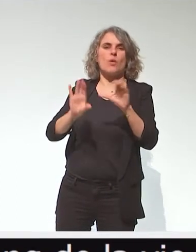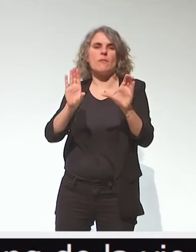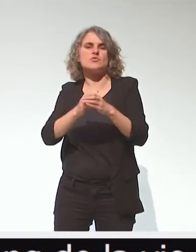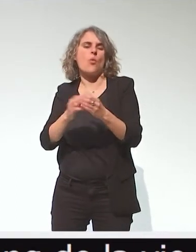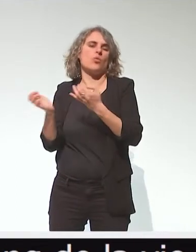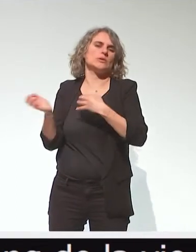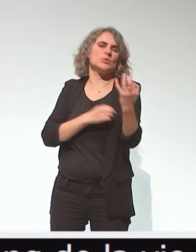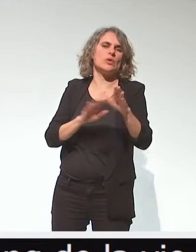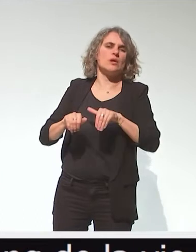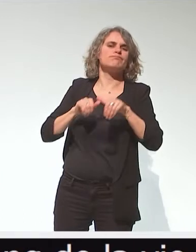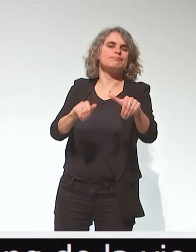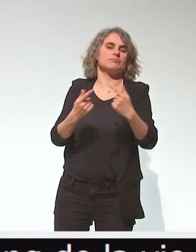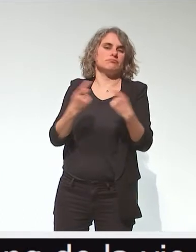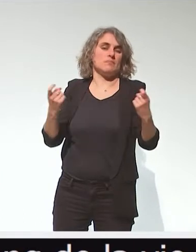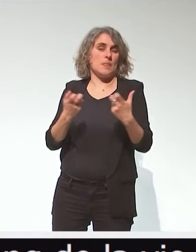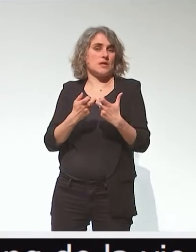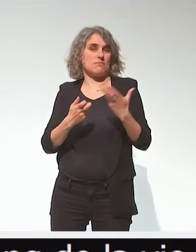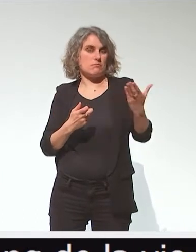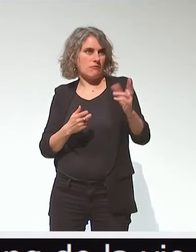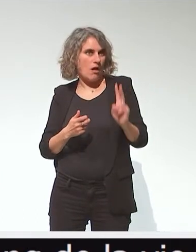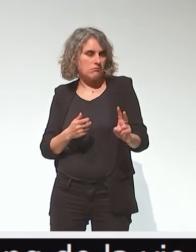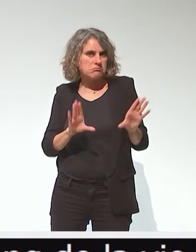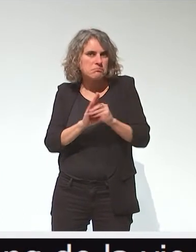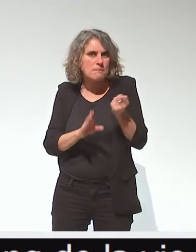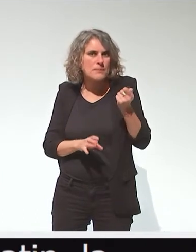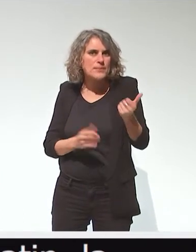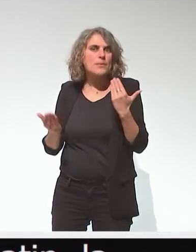by the Commission.